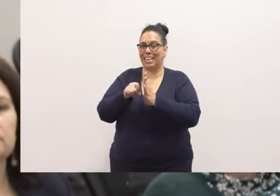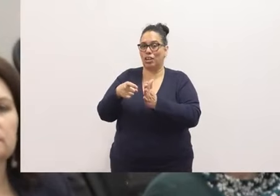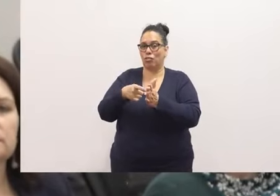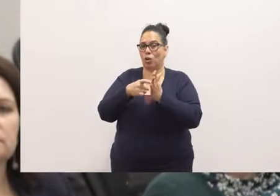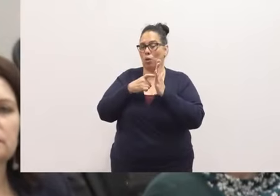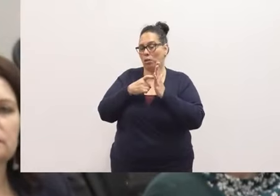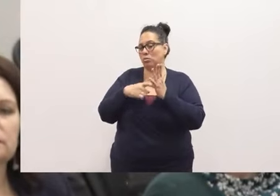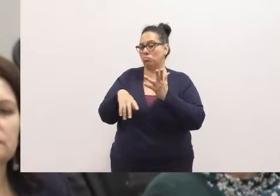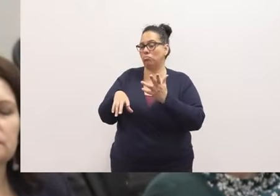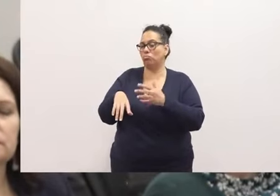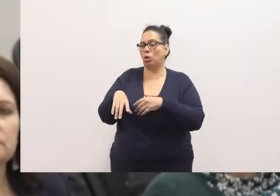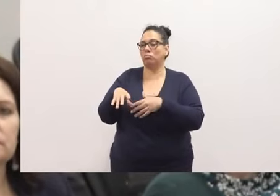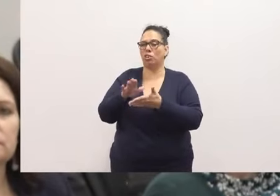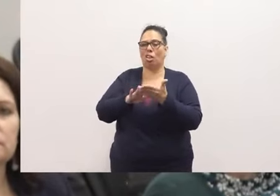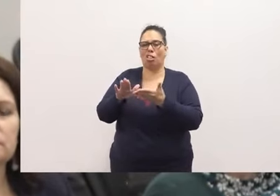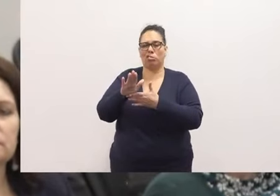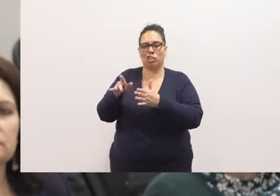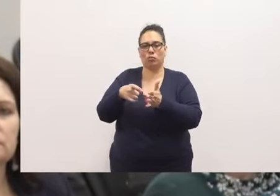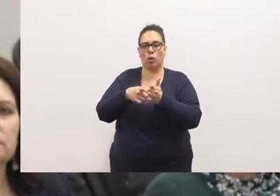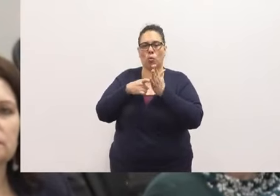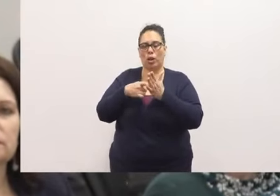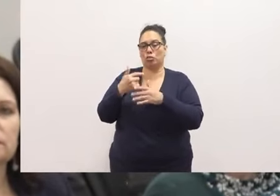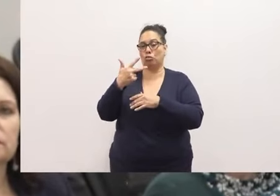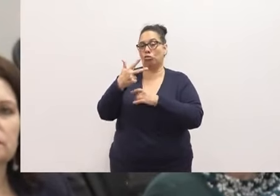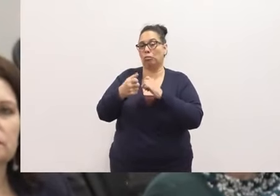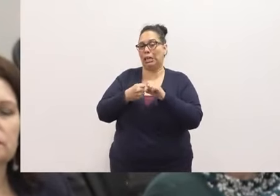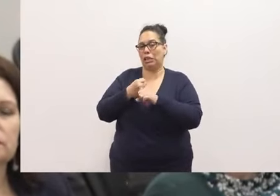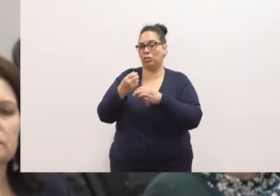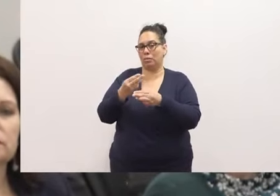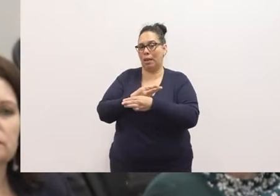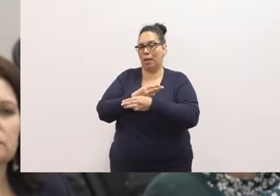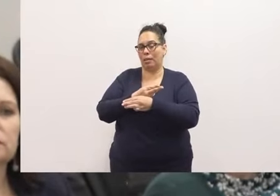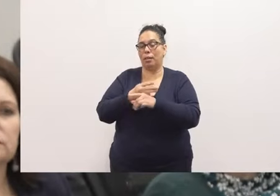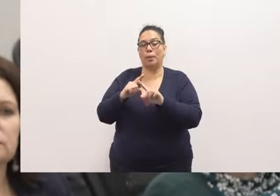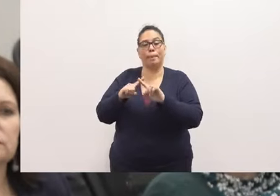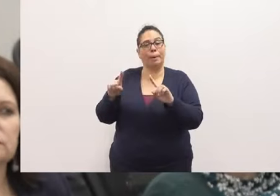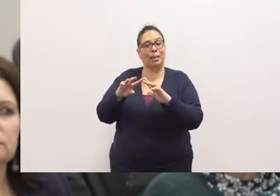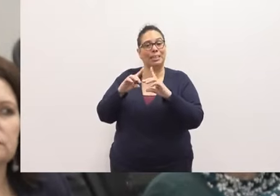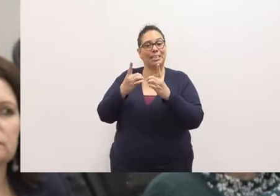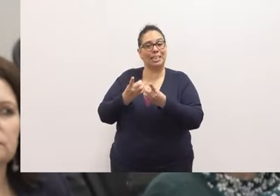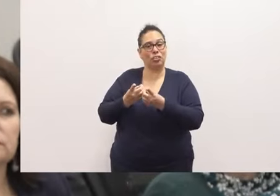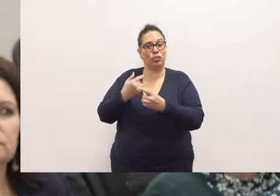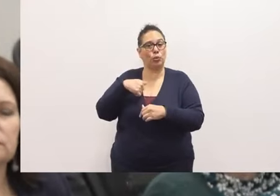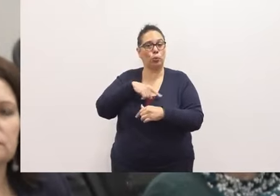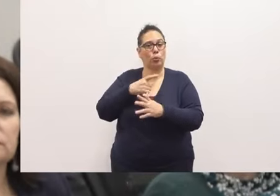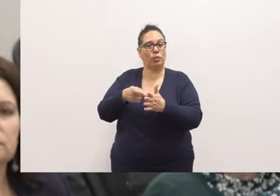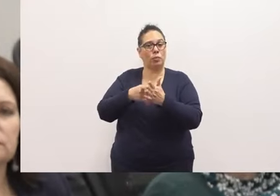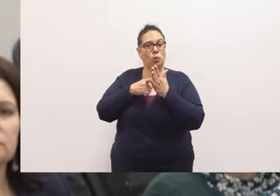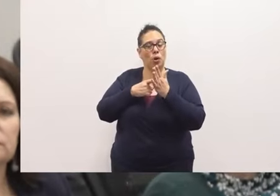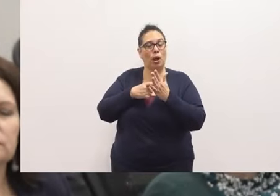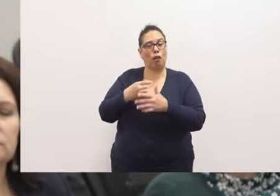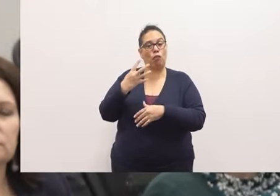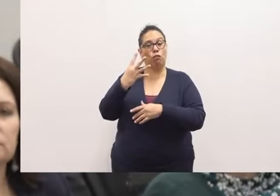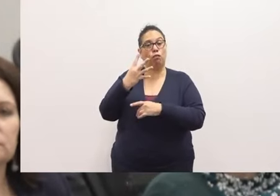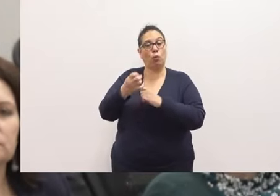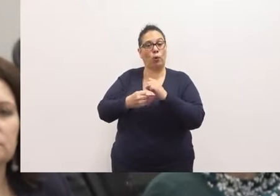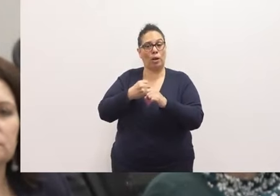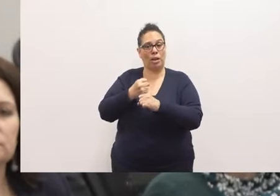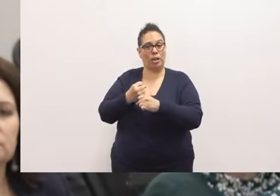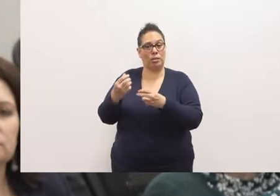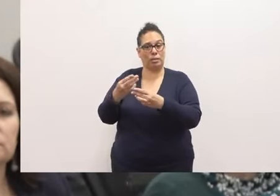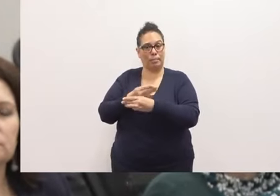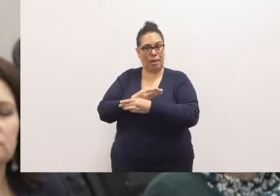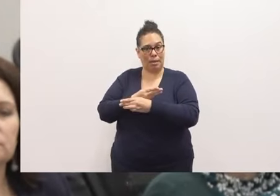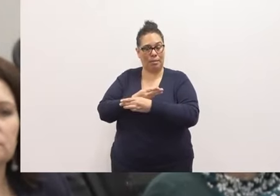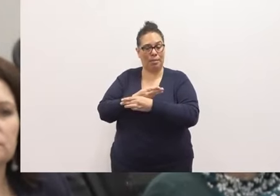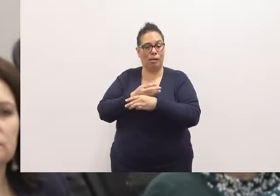state schools require 3 years, but as a district, we require 4 years of math. So again, those two were measuring the on track in